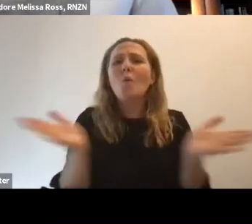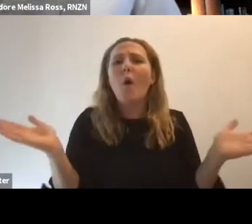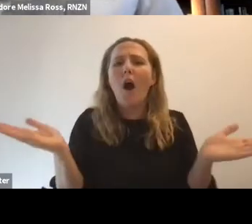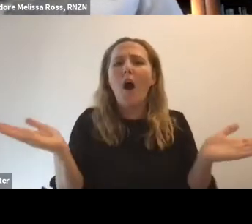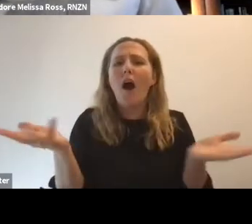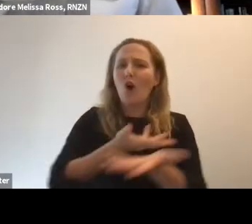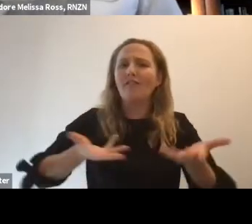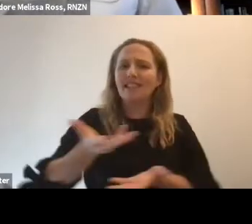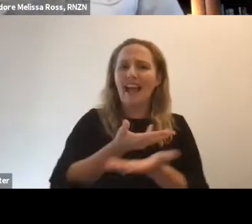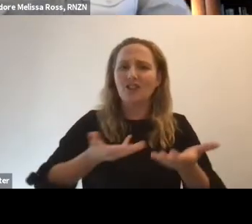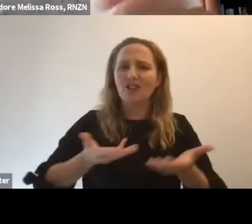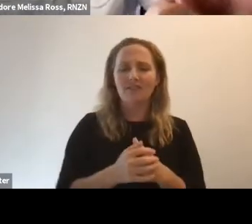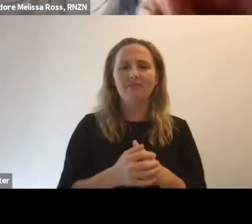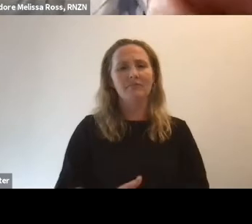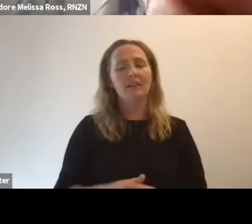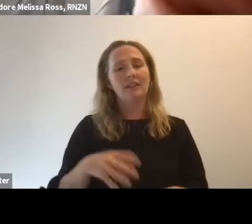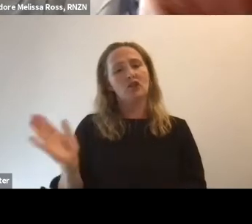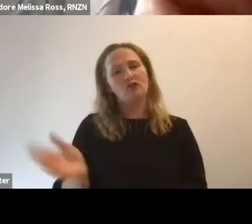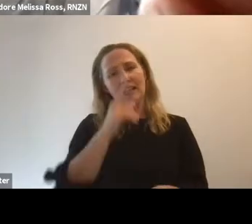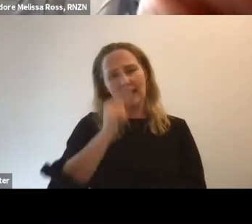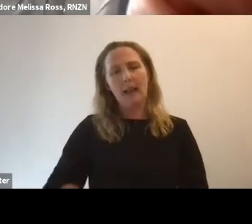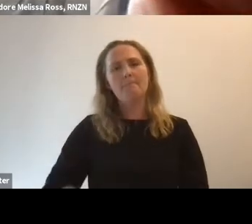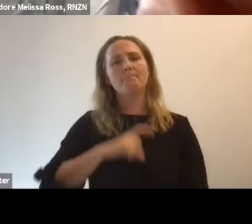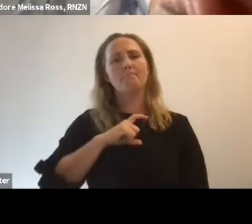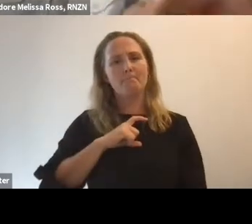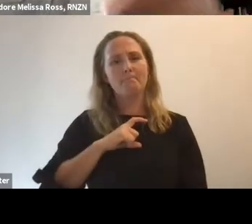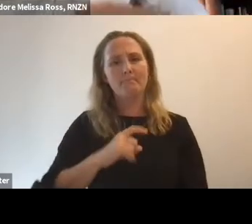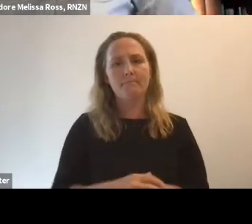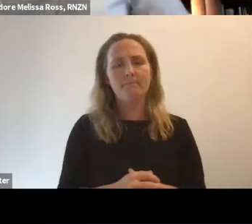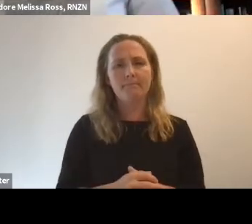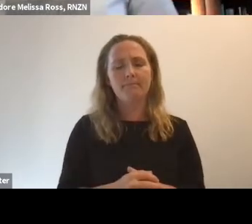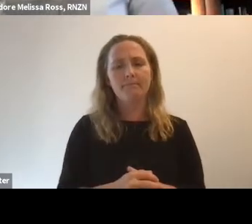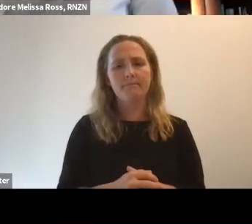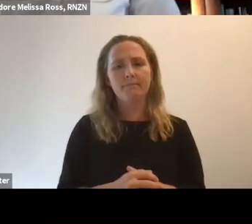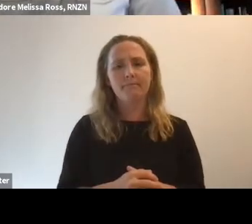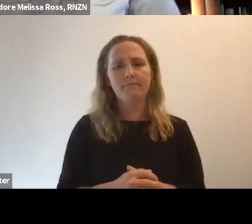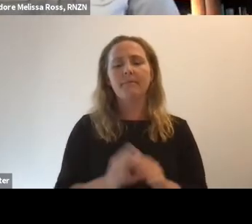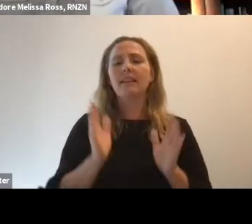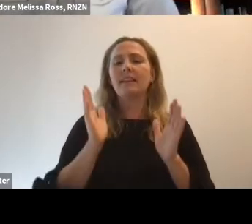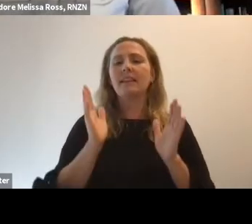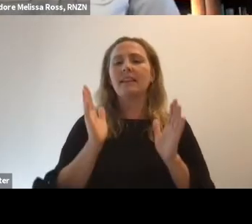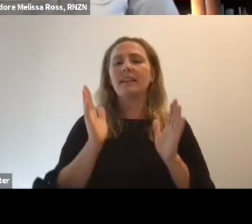of confidence, although still with a fairly strong streak of humility